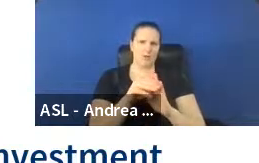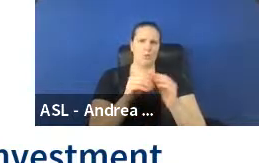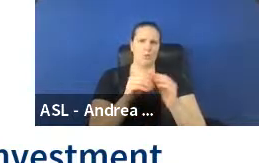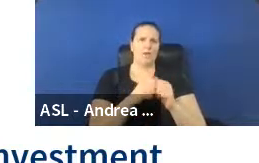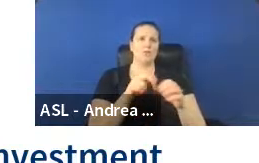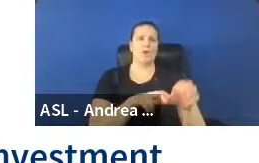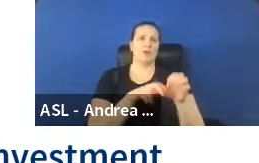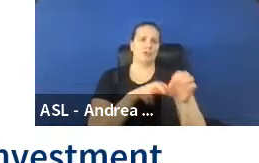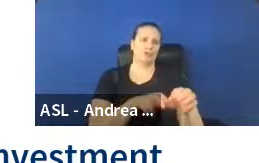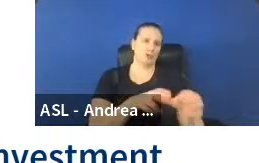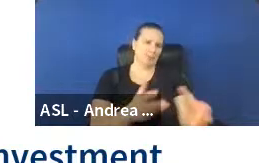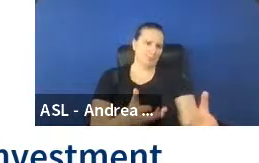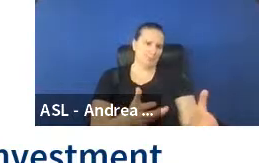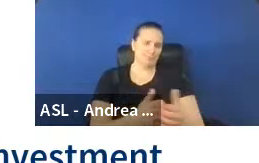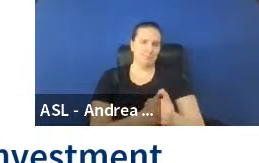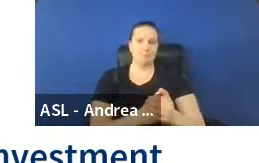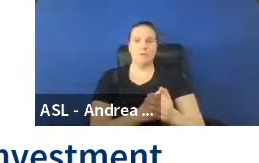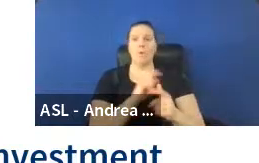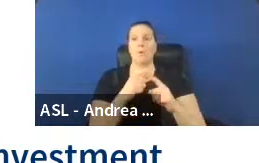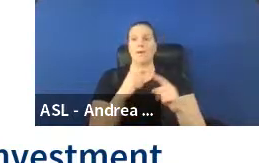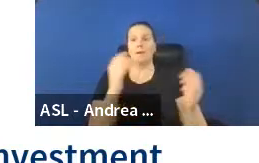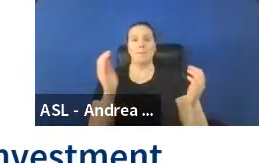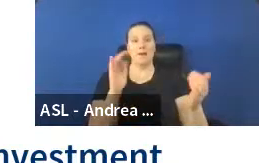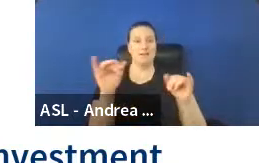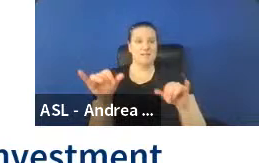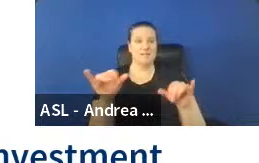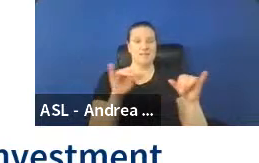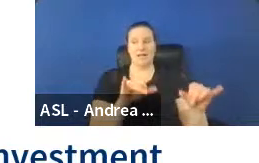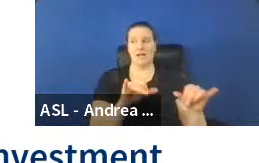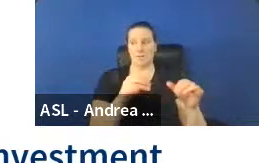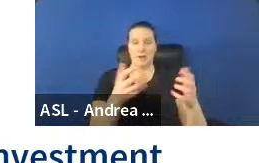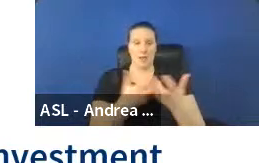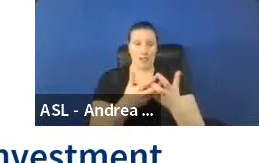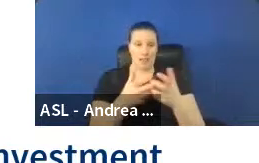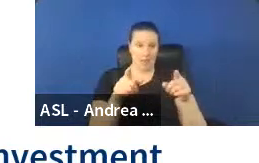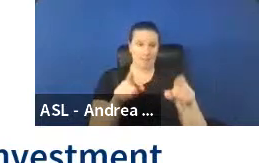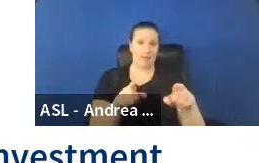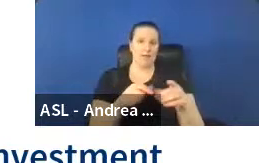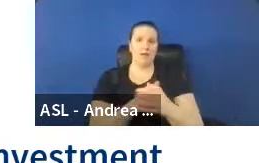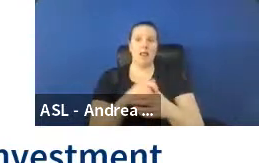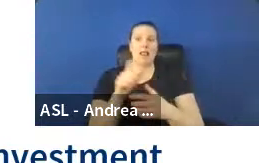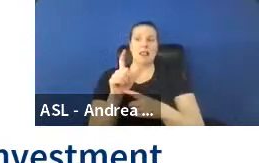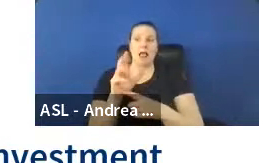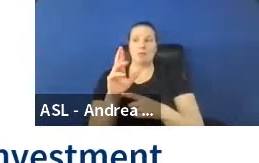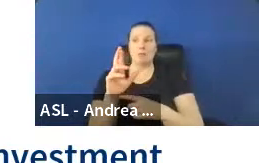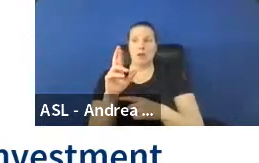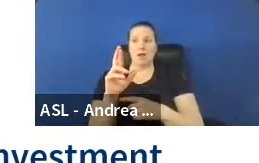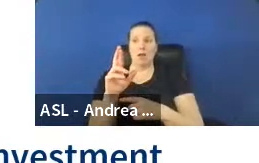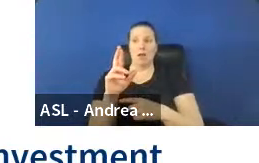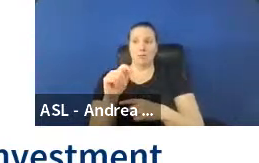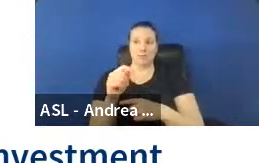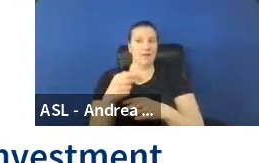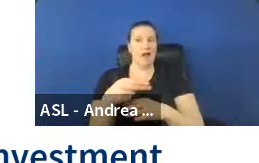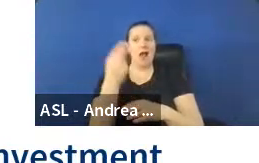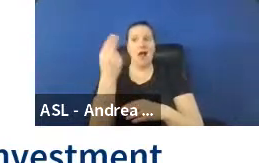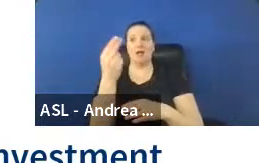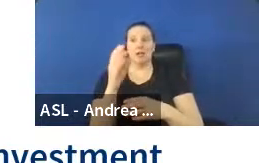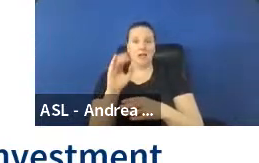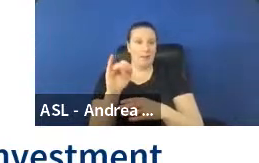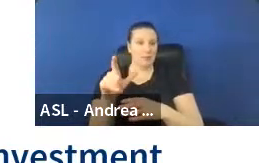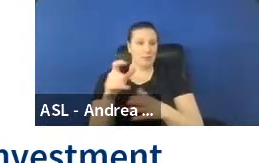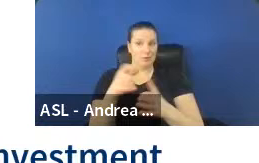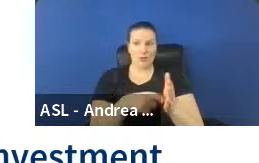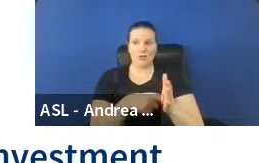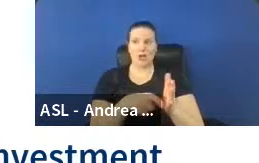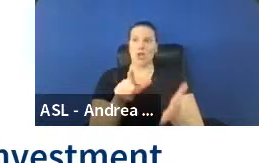ridership. When comparing the same representative alignment, light rail options have higher capital cost and lower